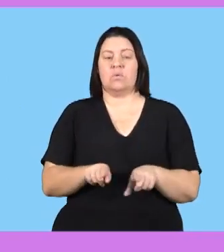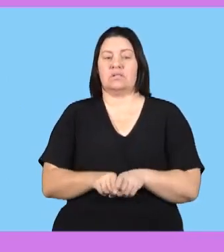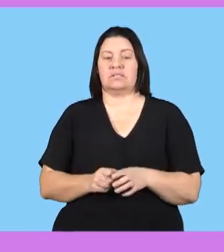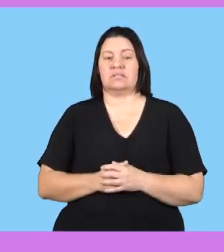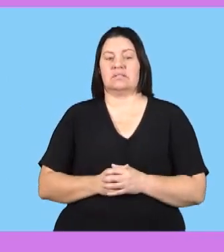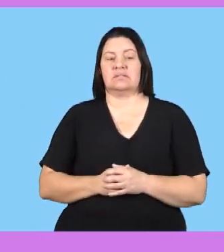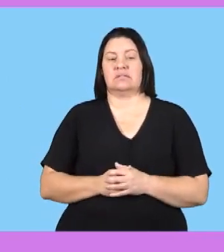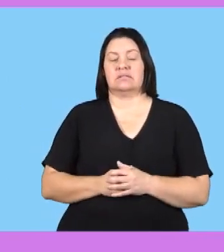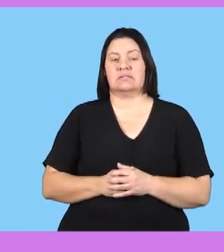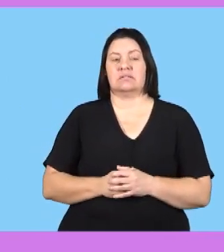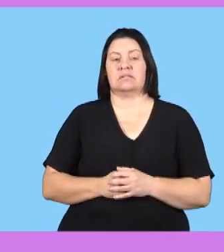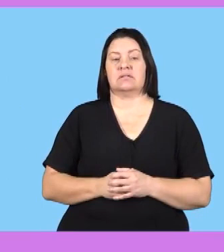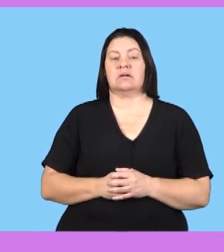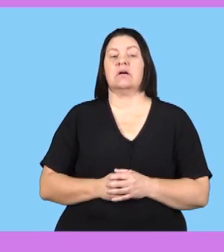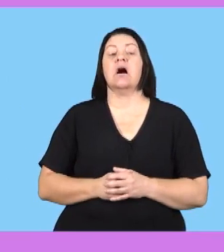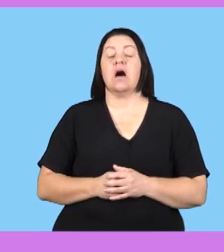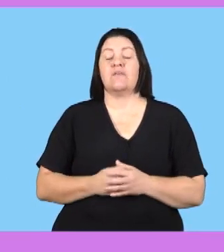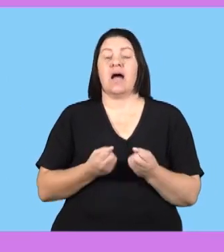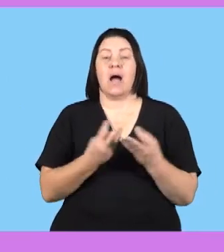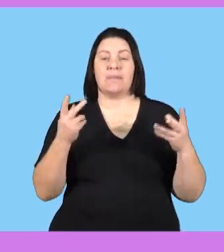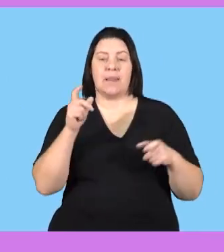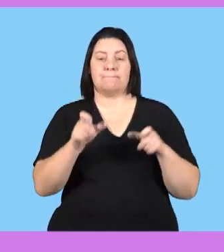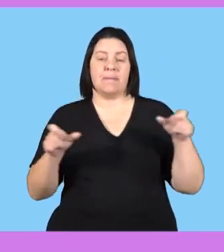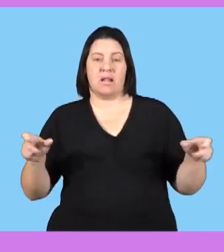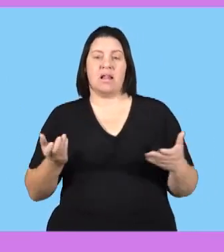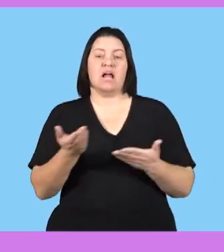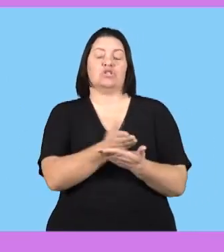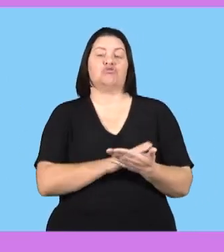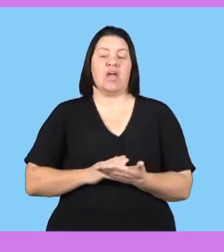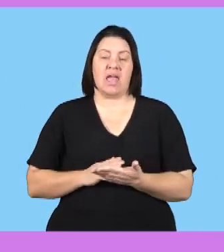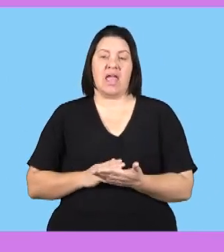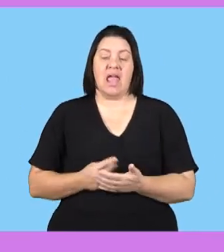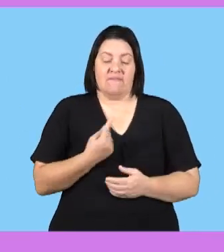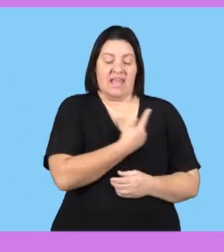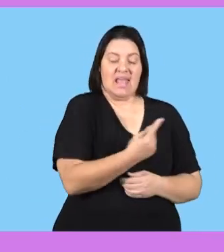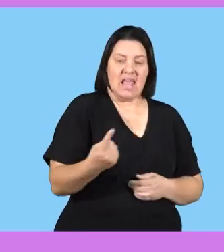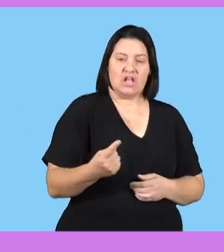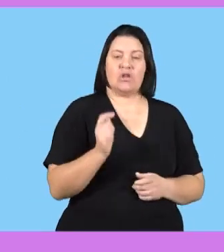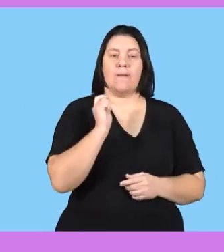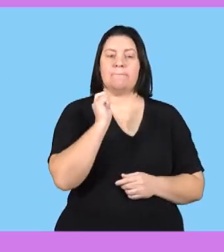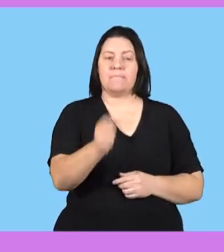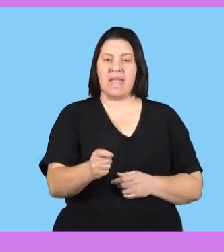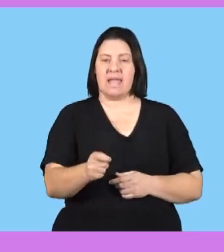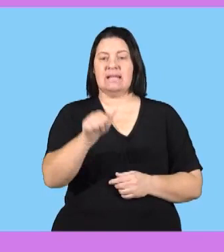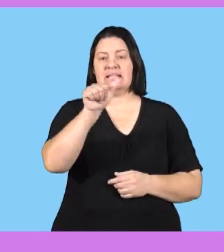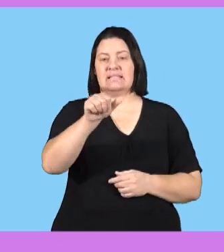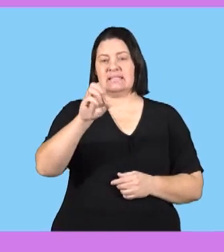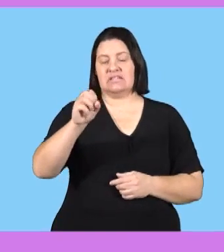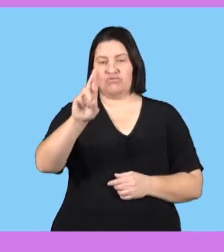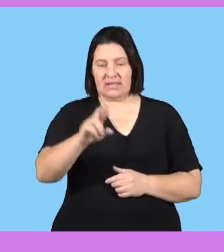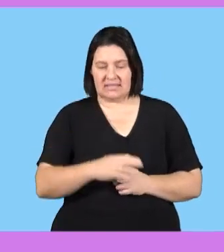V? V is the number of people that will share a cost in such a way that they each